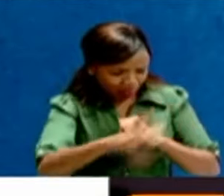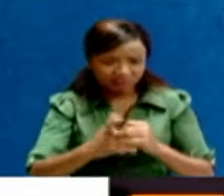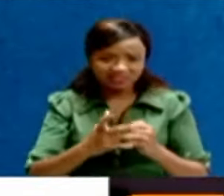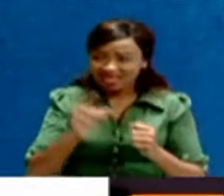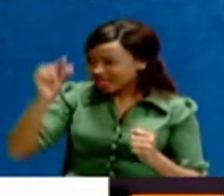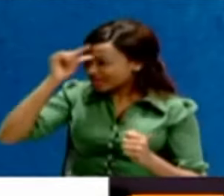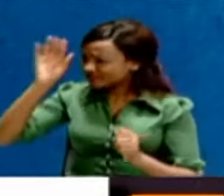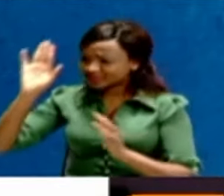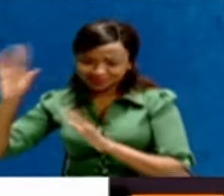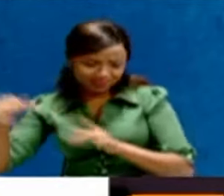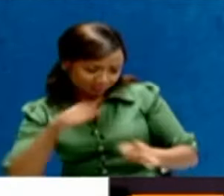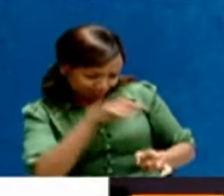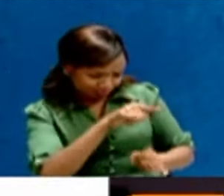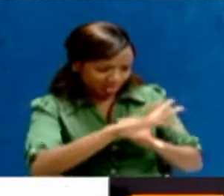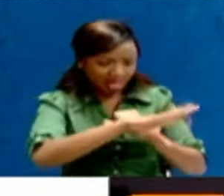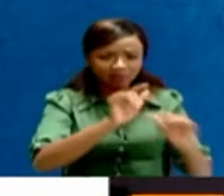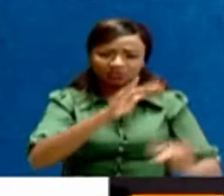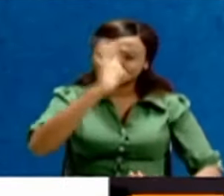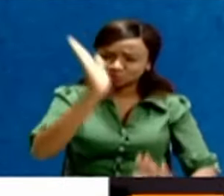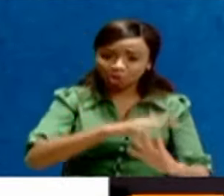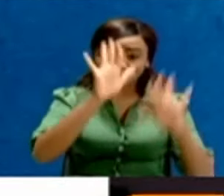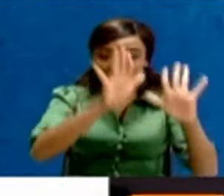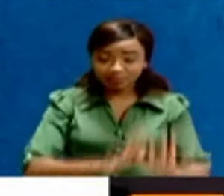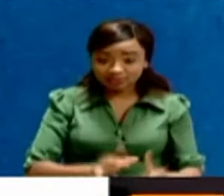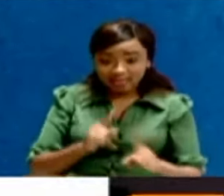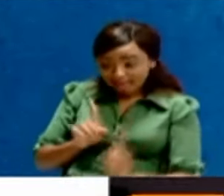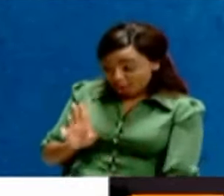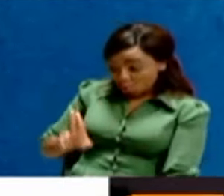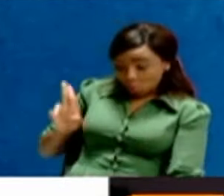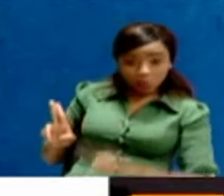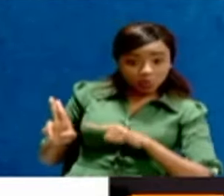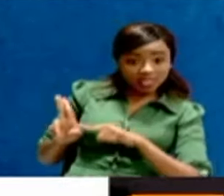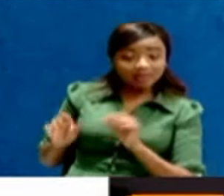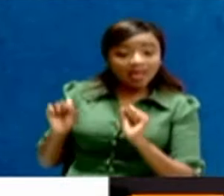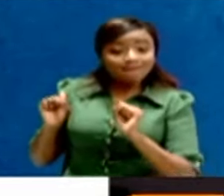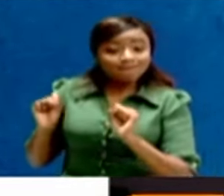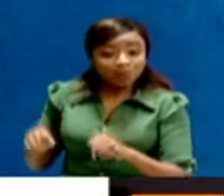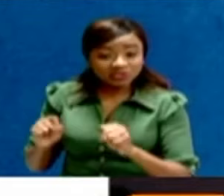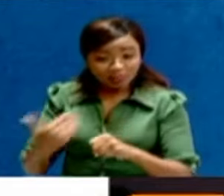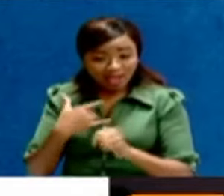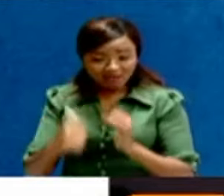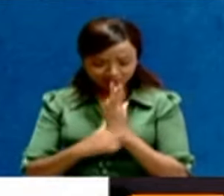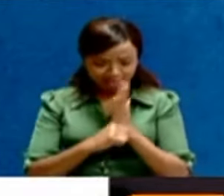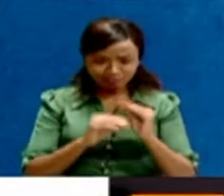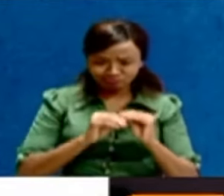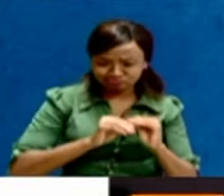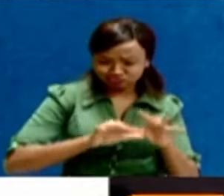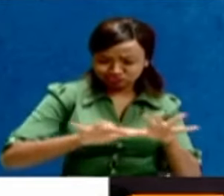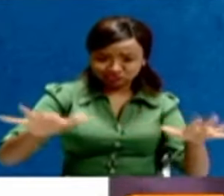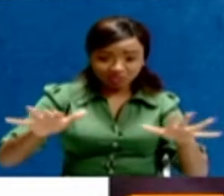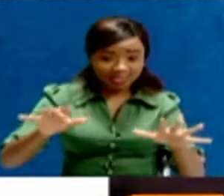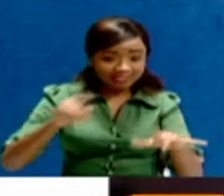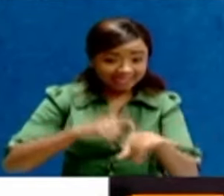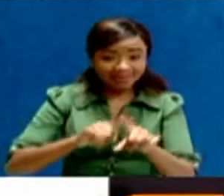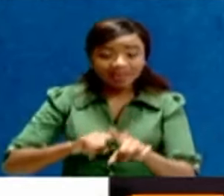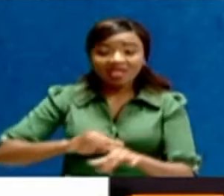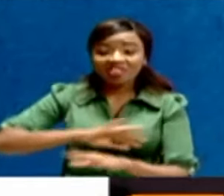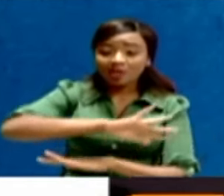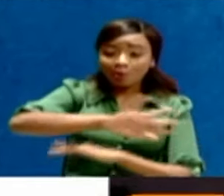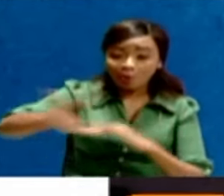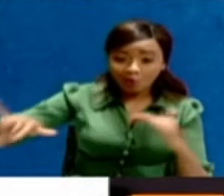government. The only way that President Uhuru Muigai Kenyatta is going to have a proper legacy is when the whole